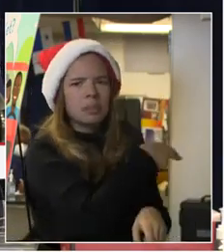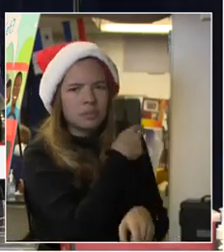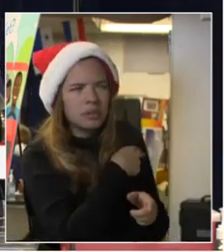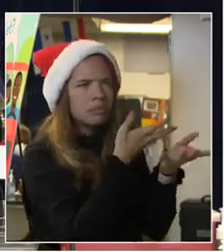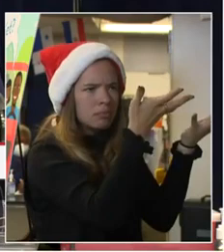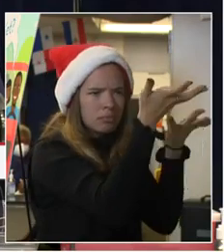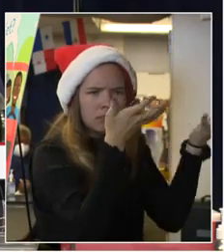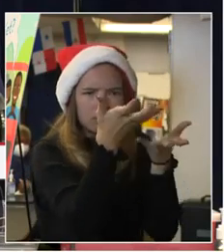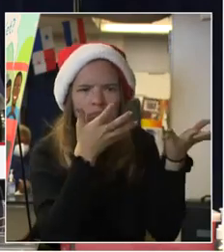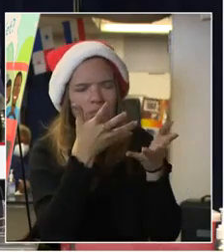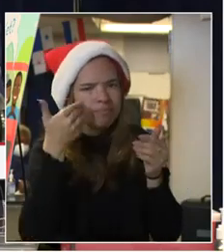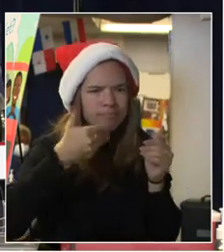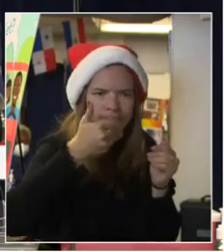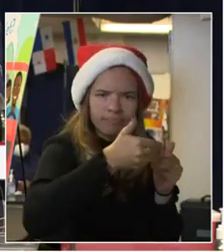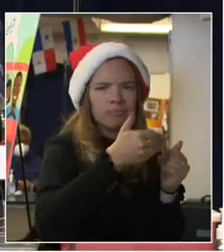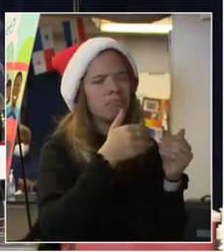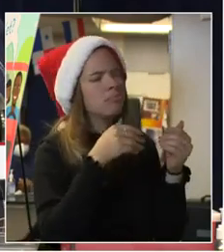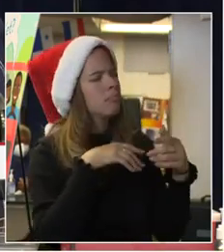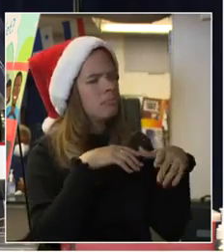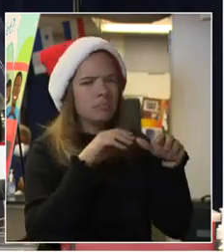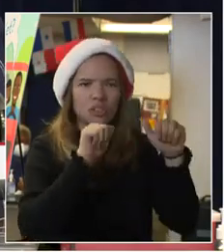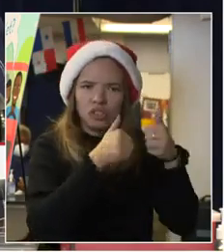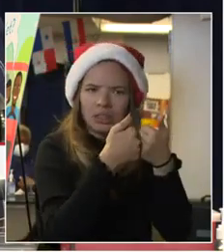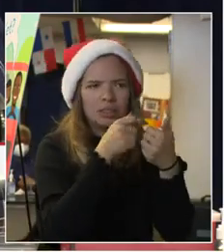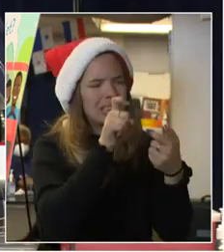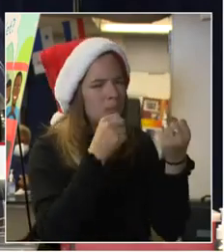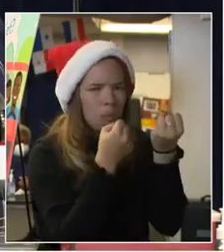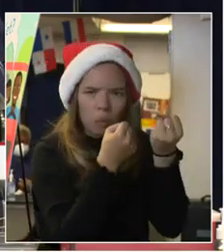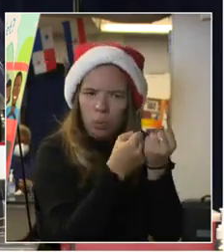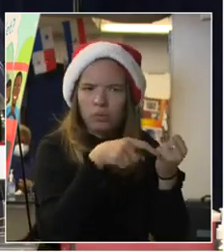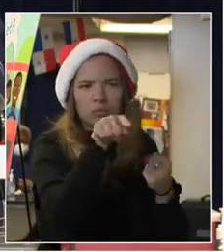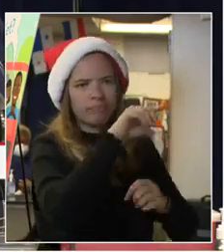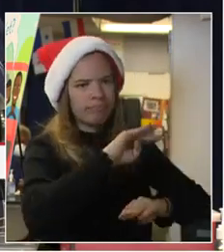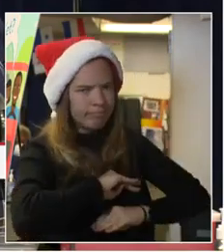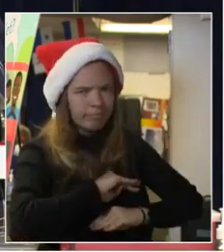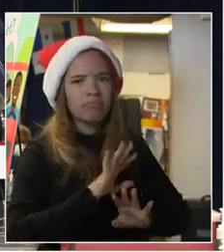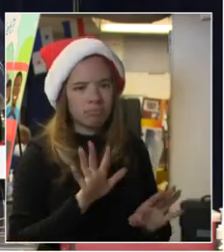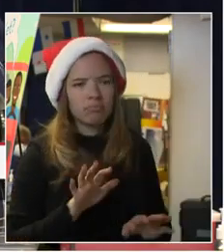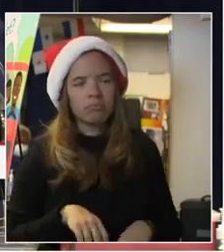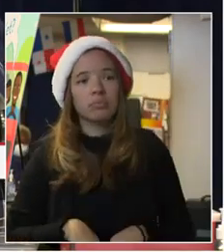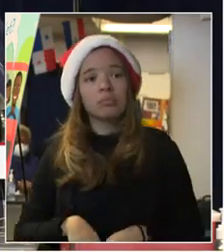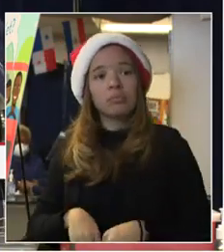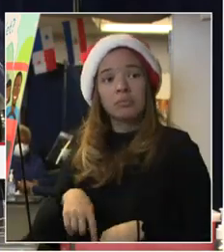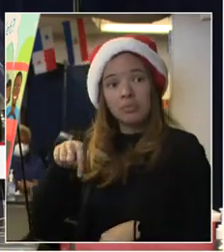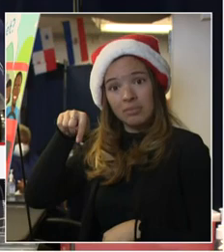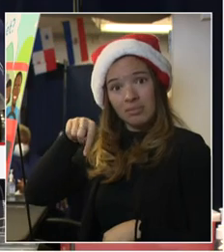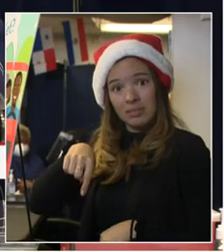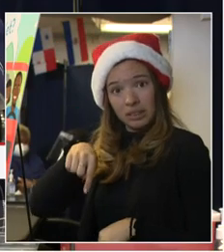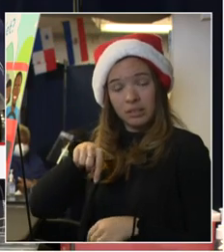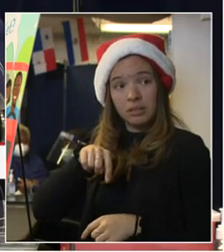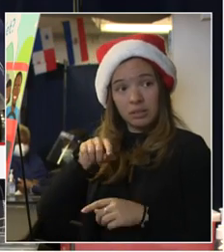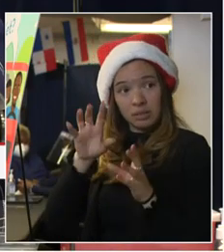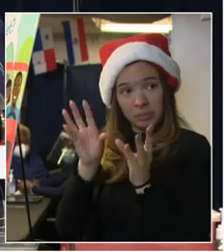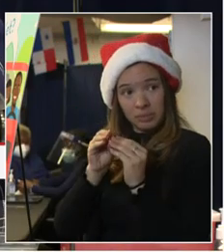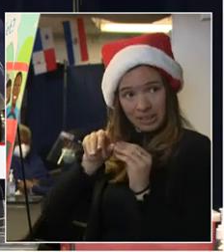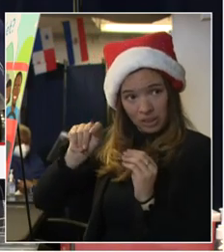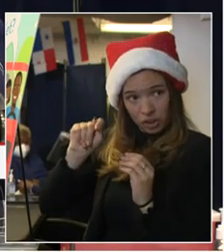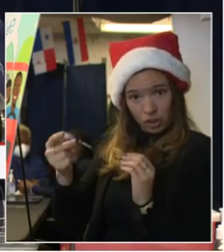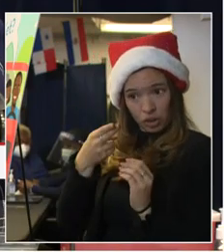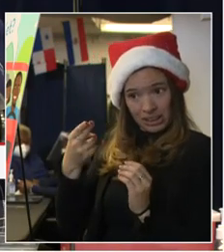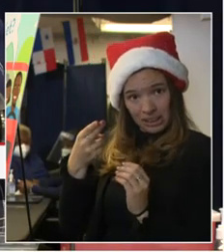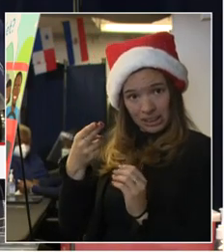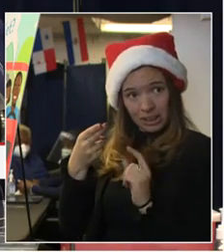any supports or needs that they may have. And for this meeting on Thursday, can you discuss some of the possible, you